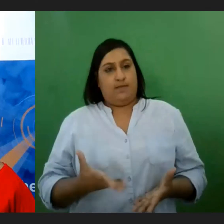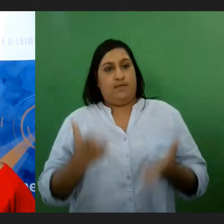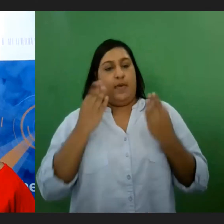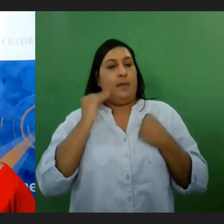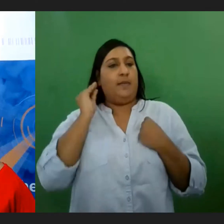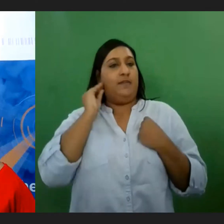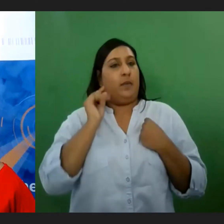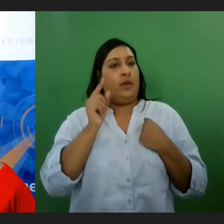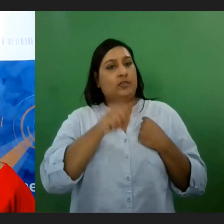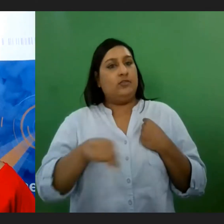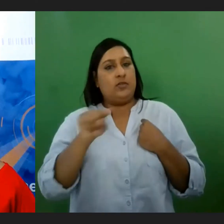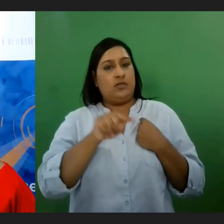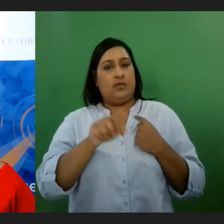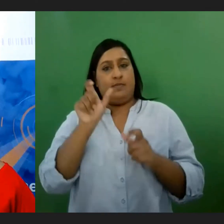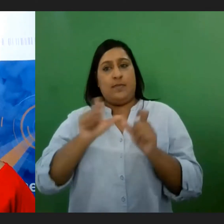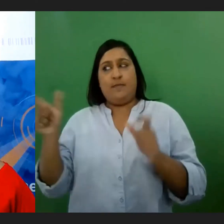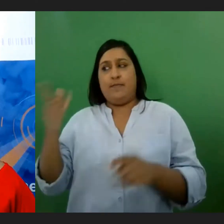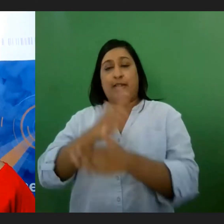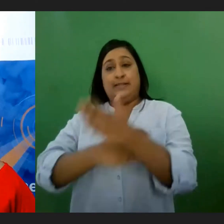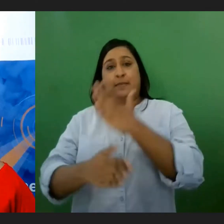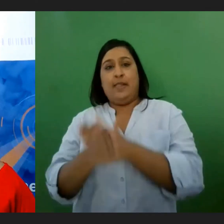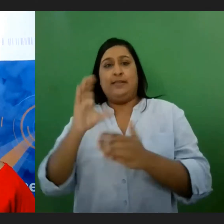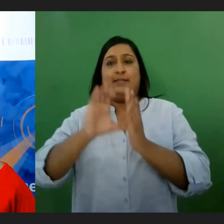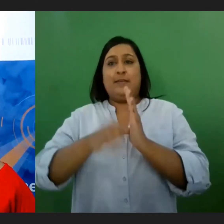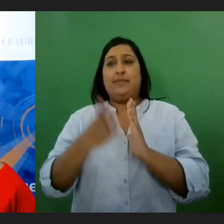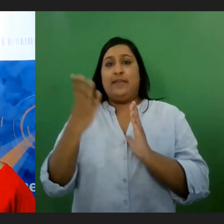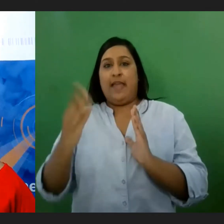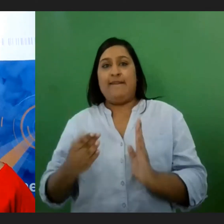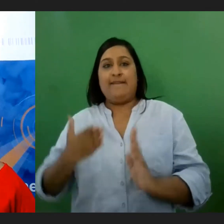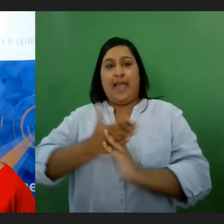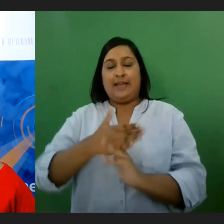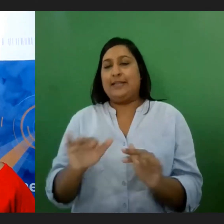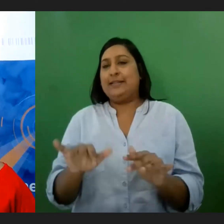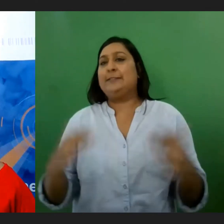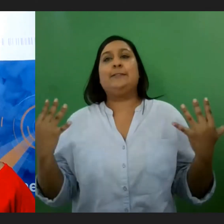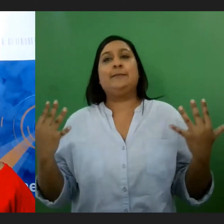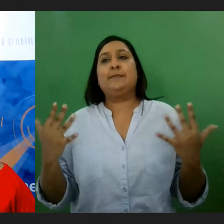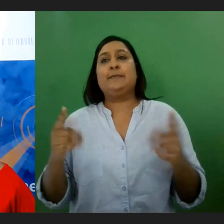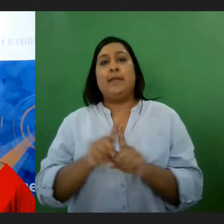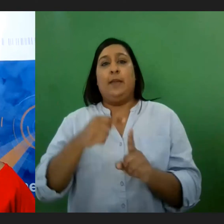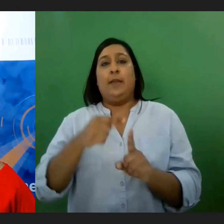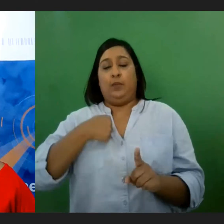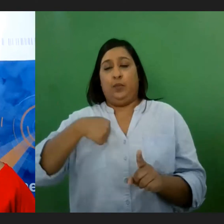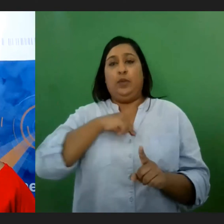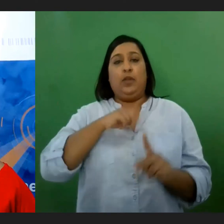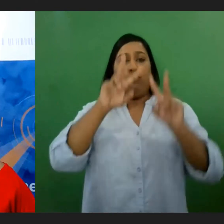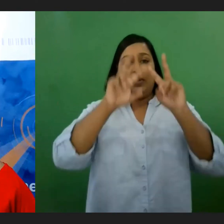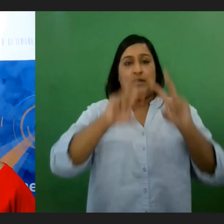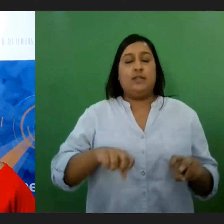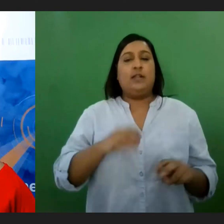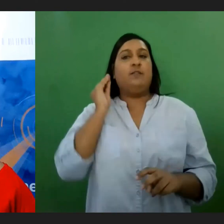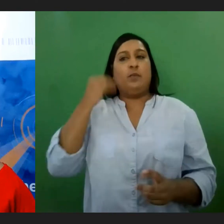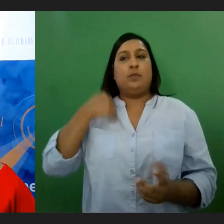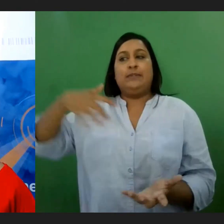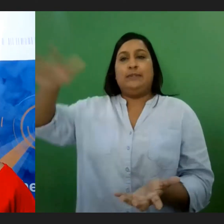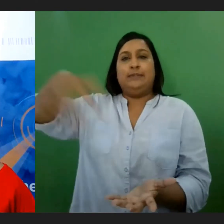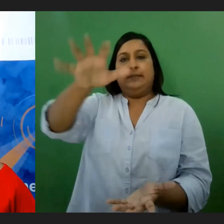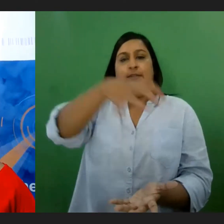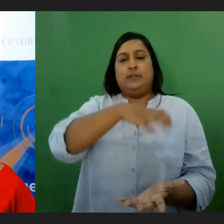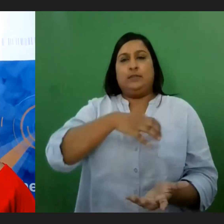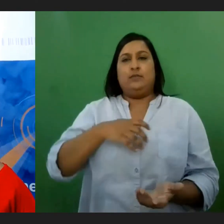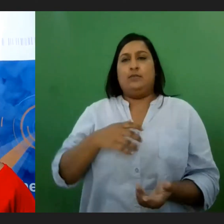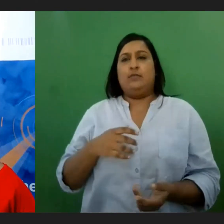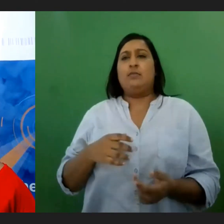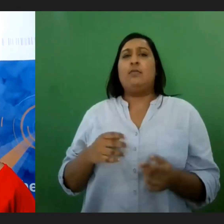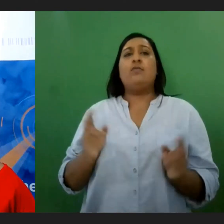widely available. Often data collection on disability is an afterthought, hence